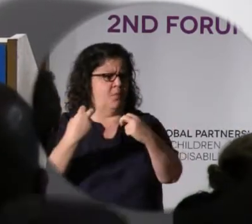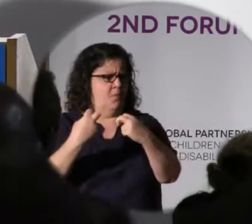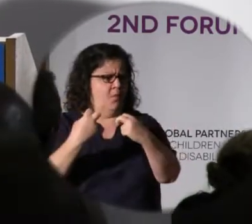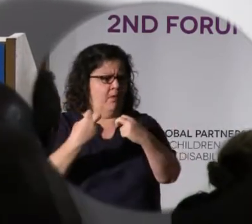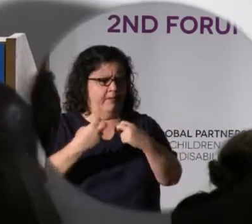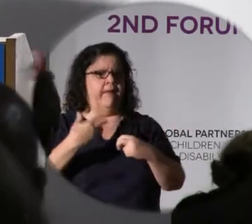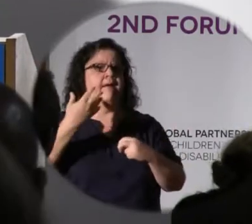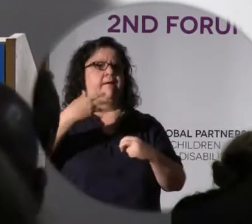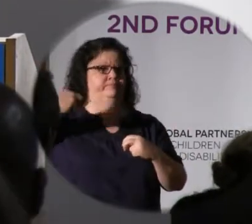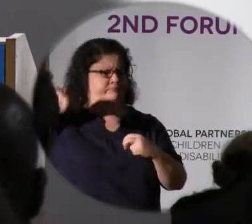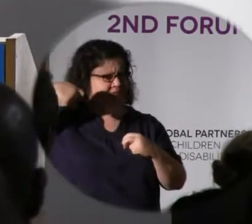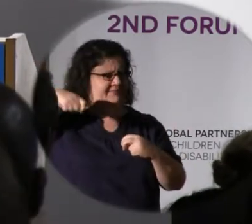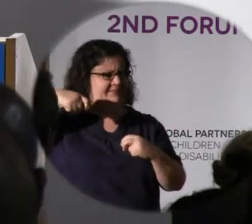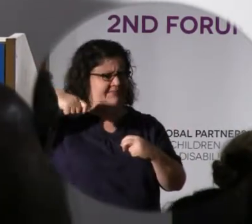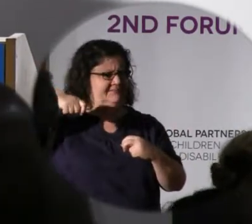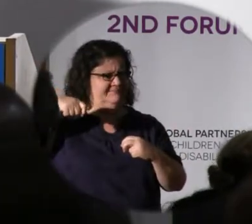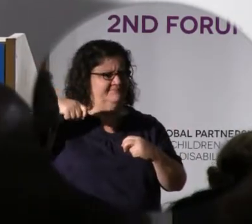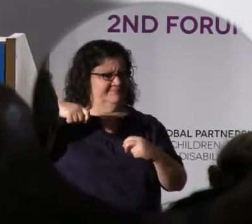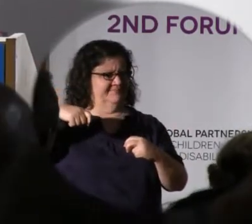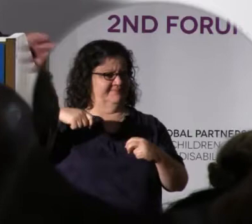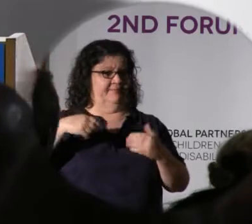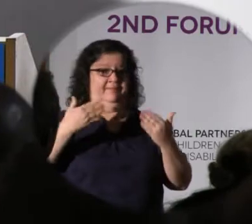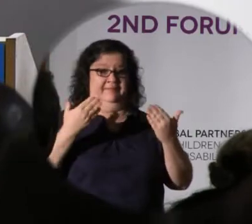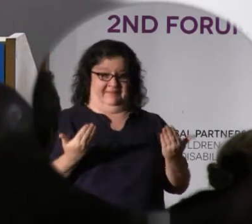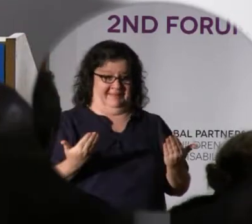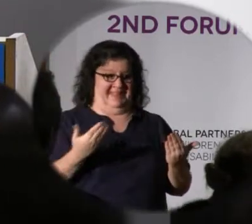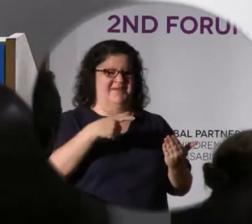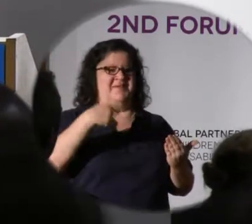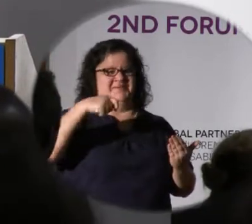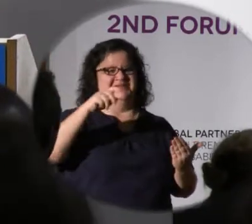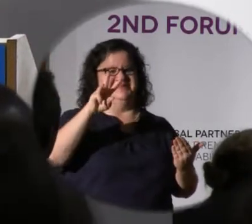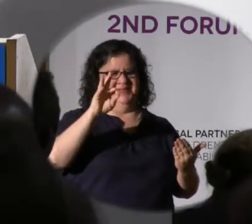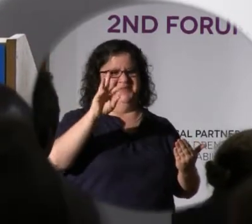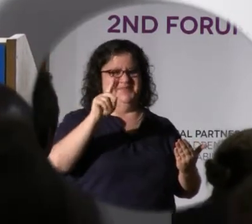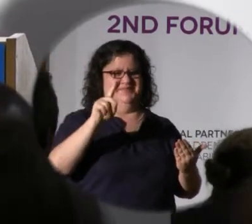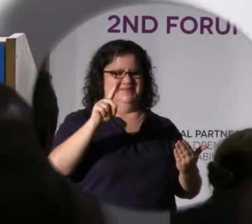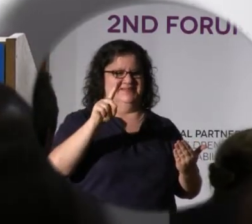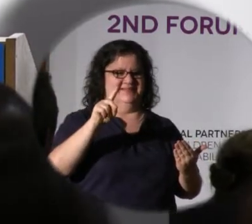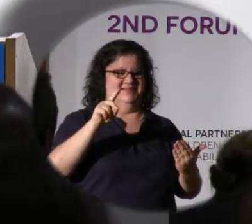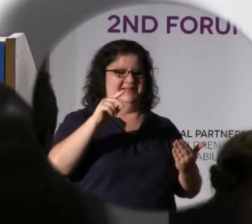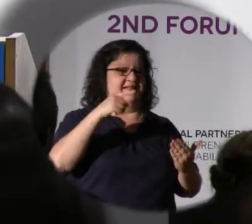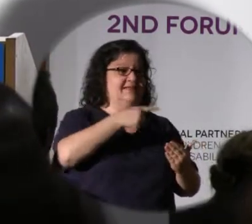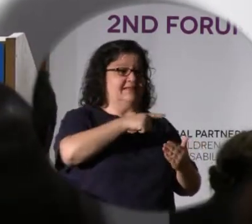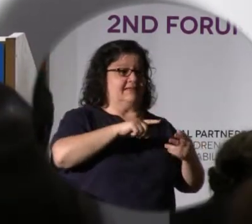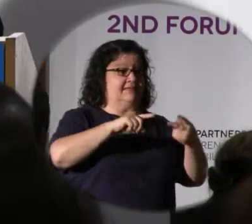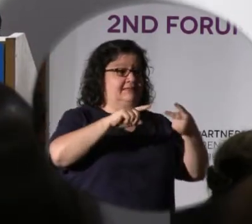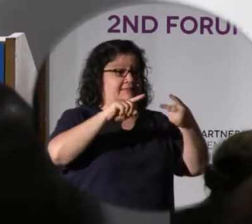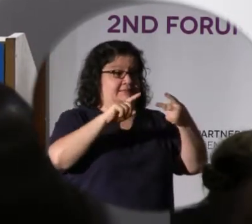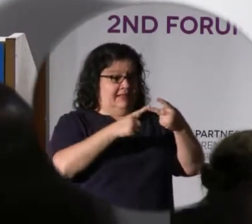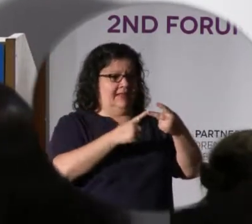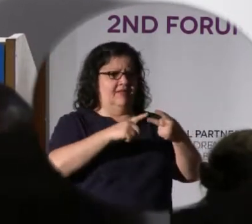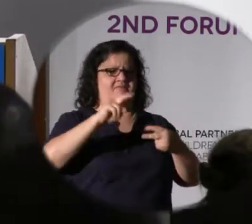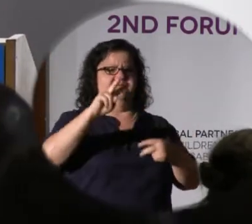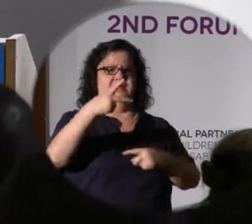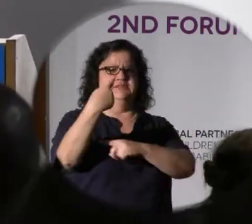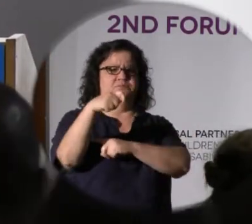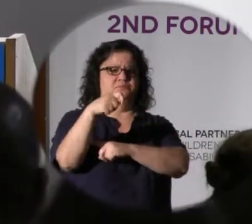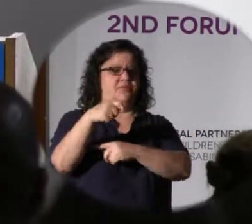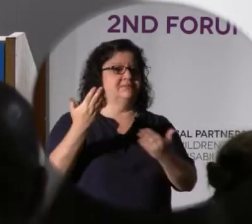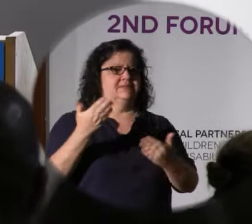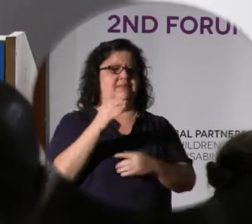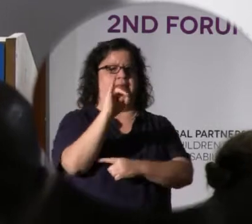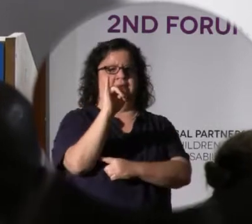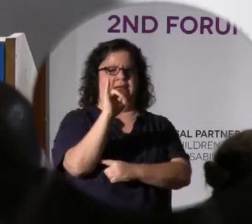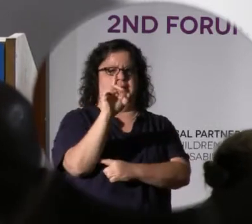elected second vice chair of the board of the International Disability Alliance. Colin is deaf and was raised in a